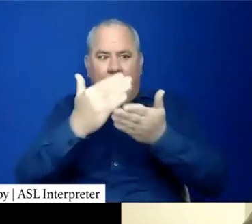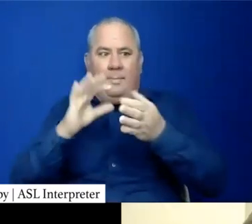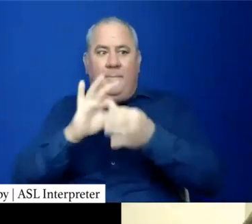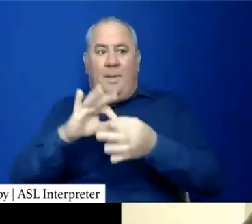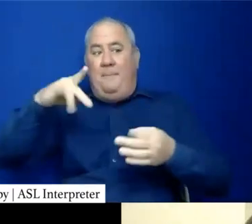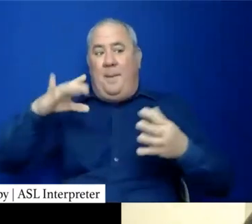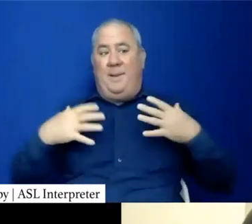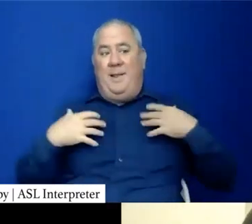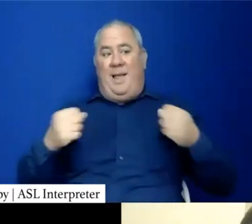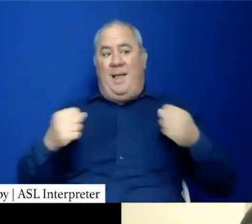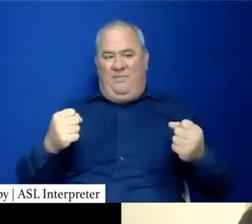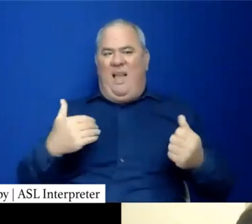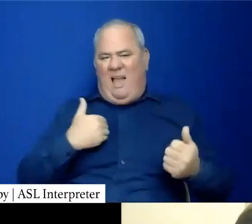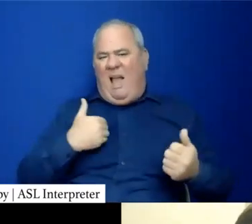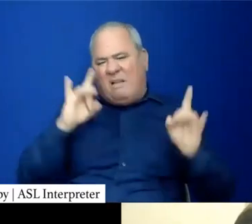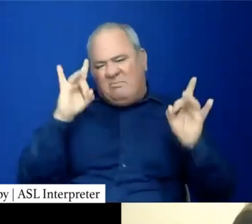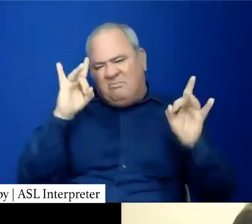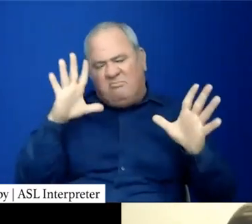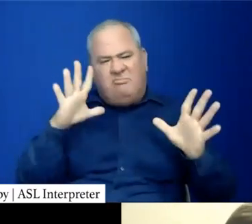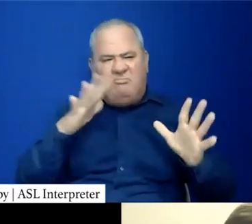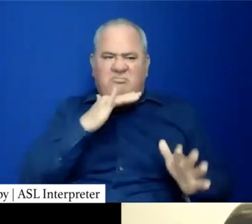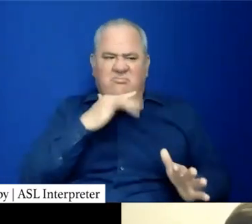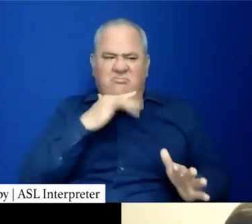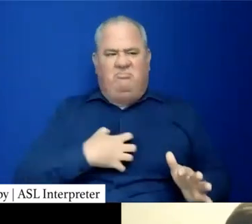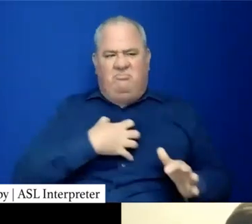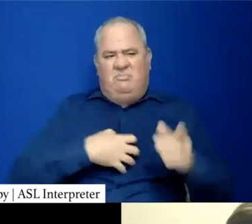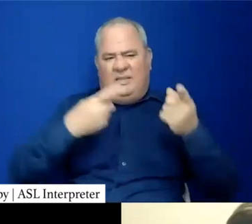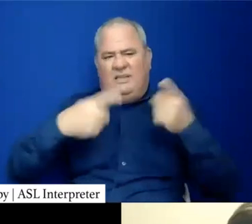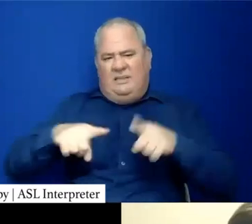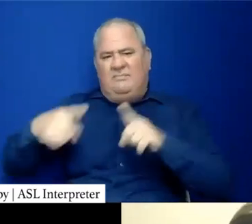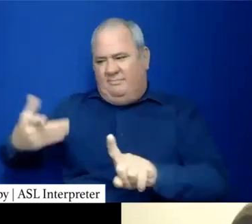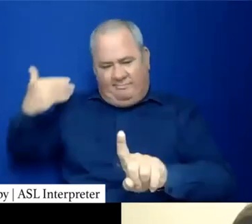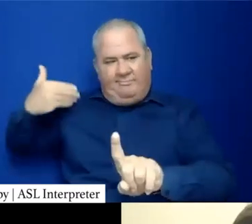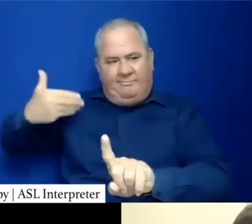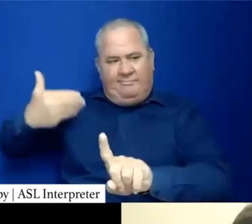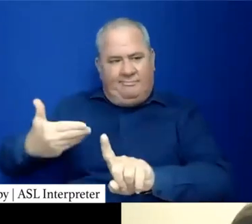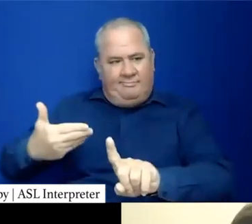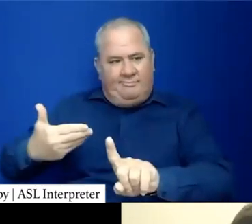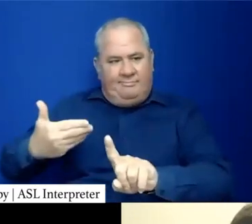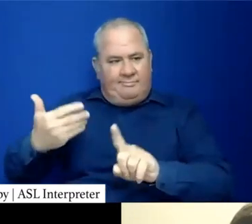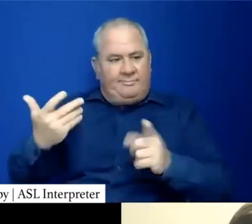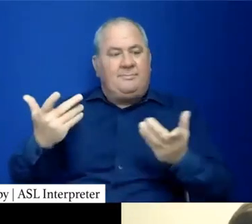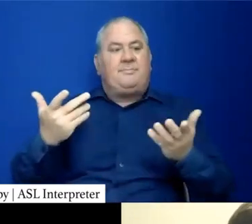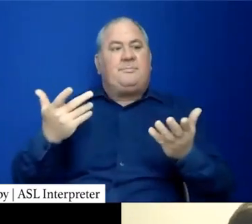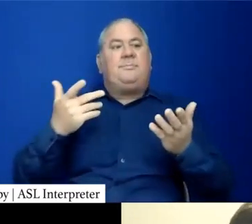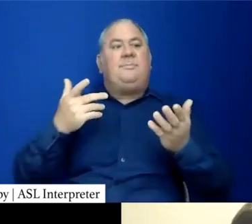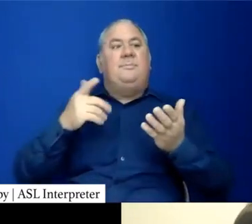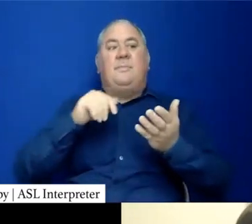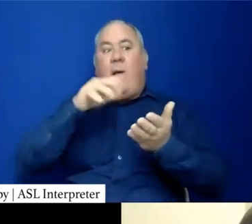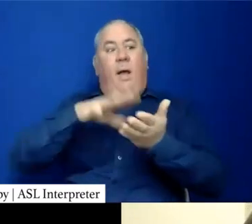not noticing the rest of it, because either they never learned about it or they hear about it and it sounds normal.